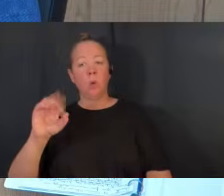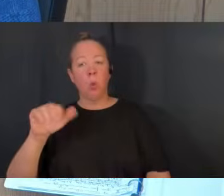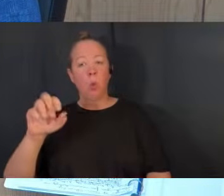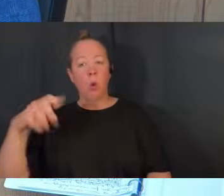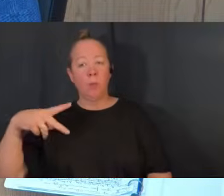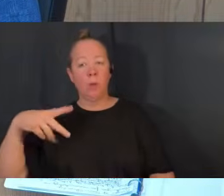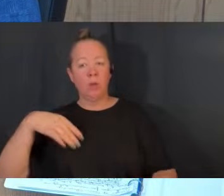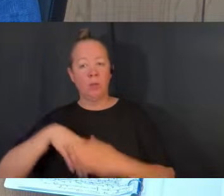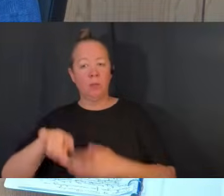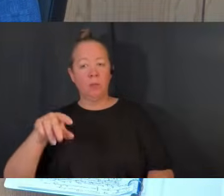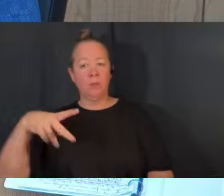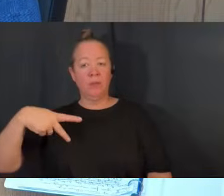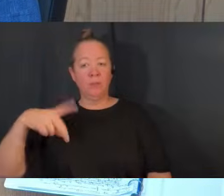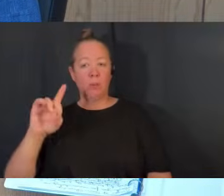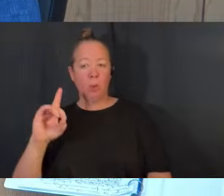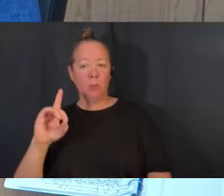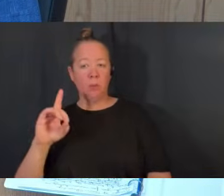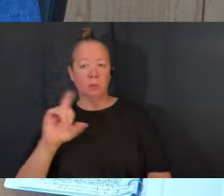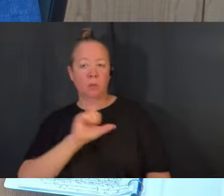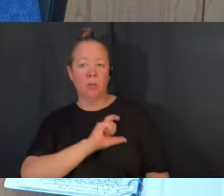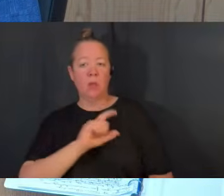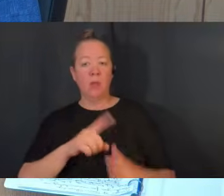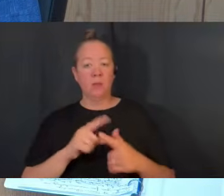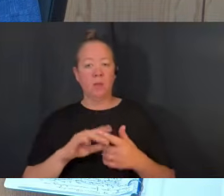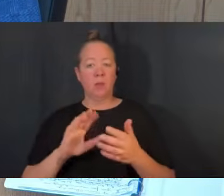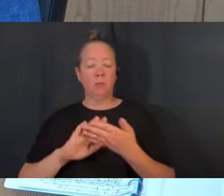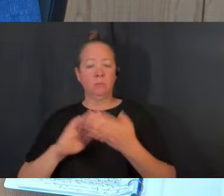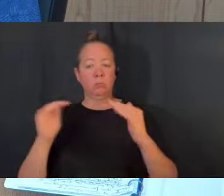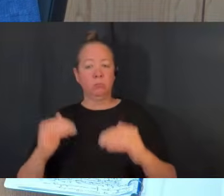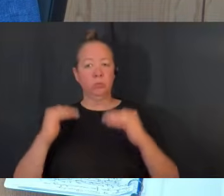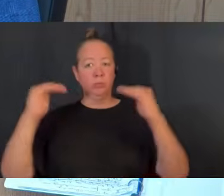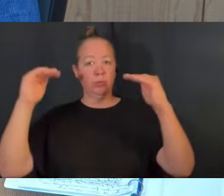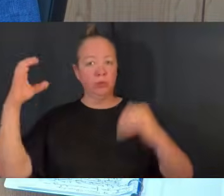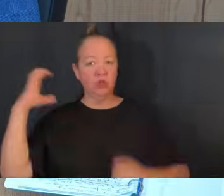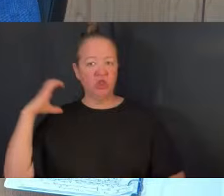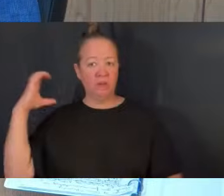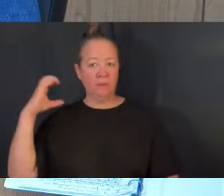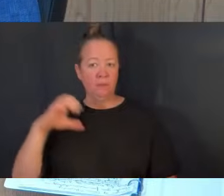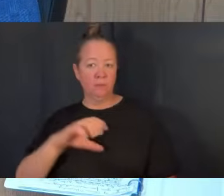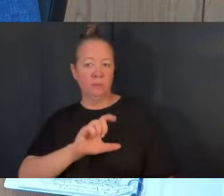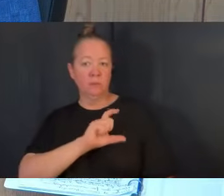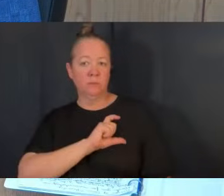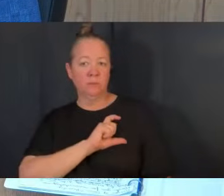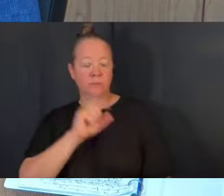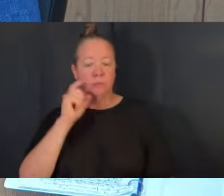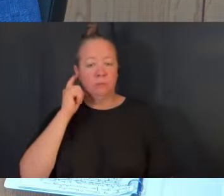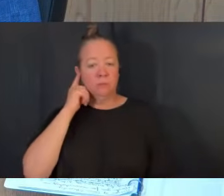department and worked his way up to be chief, and I believe in the 80s and 90s.